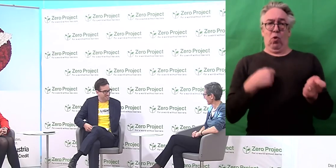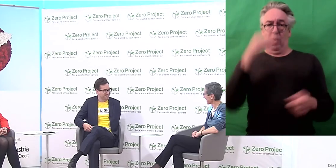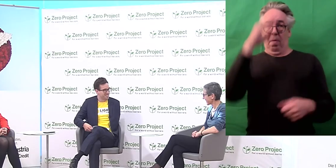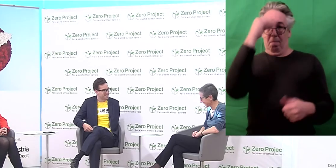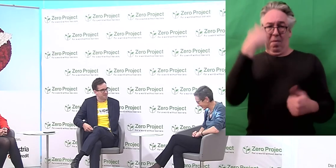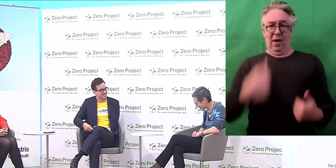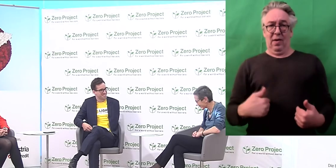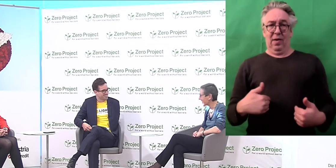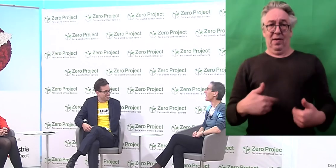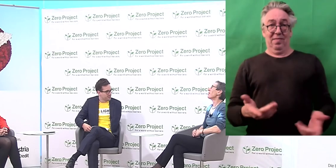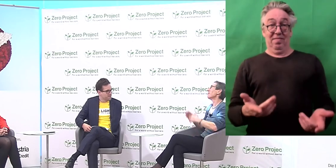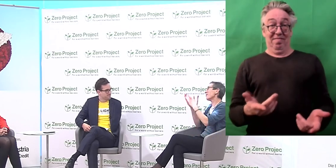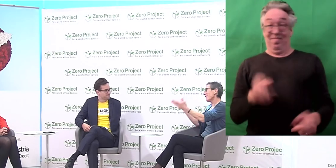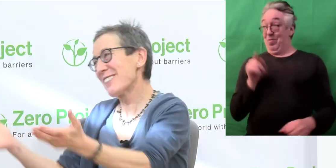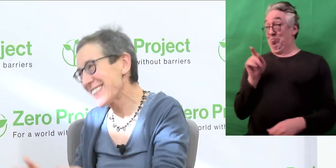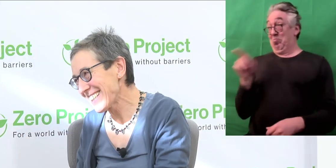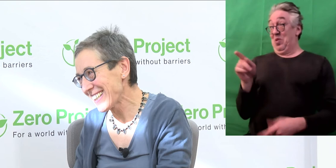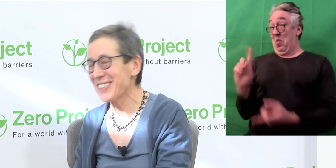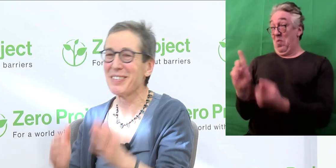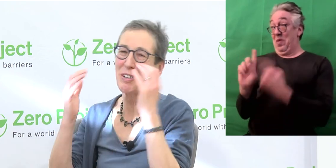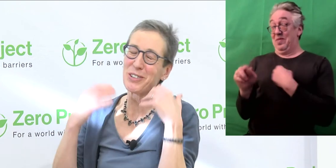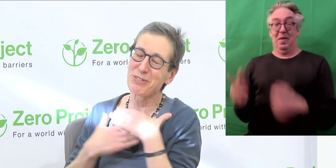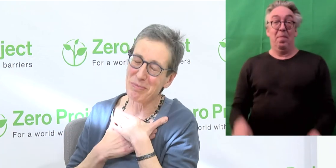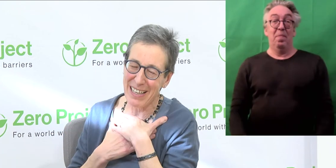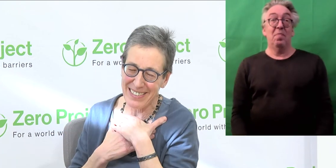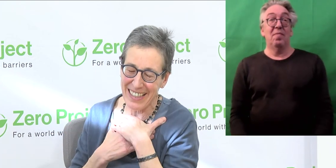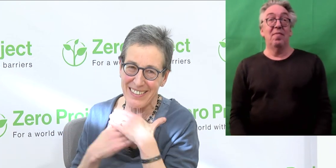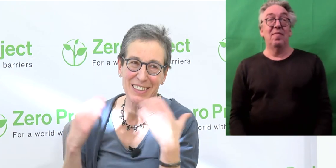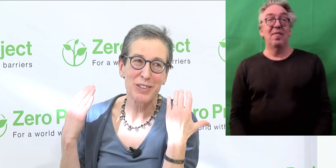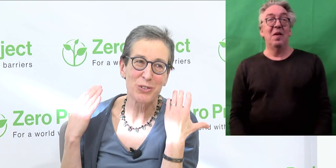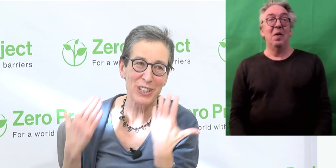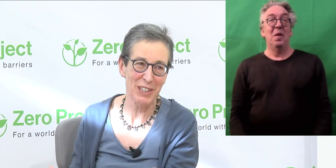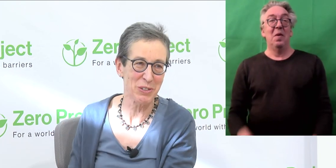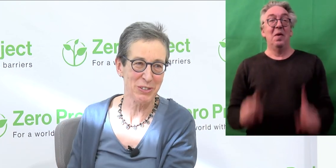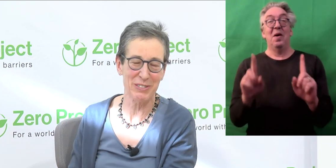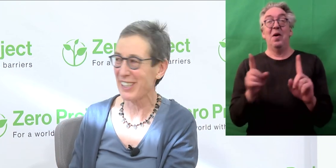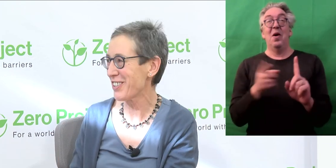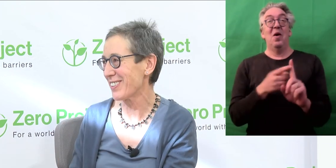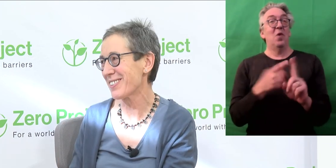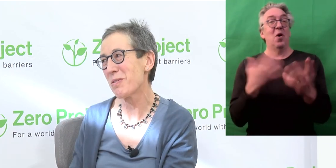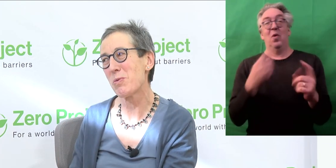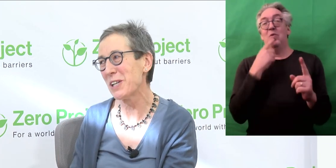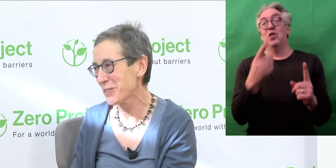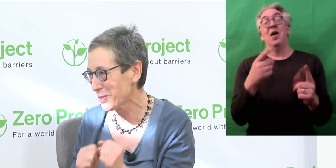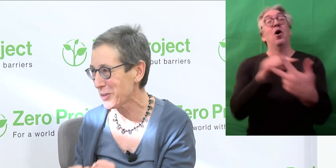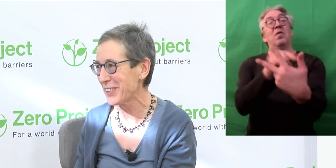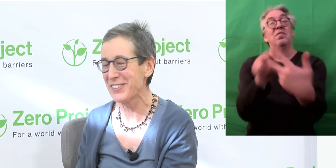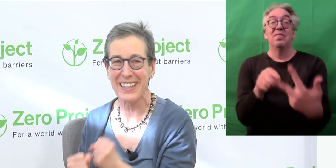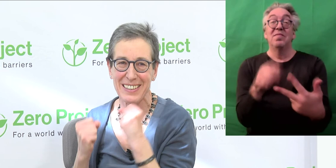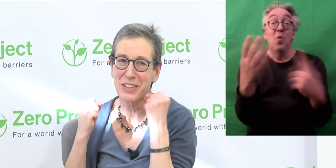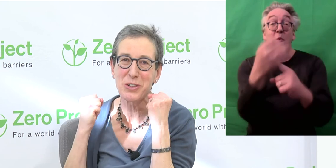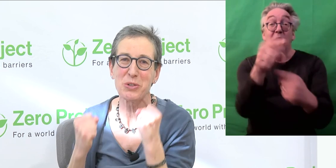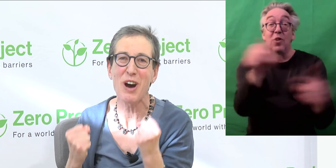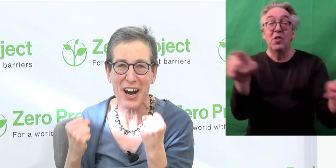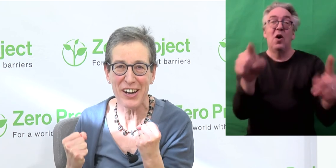can answer this yes. question. Before I say that, also from my side, really congratulations. Wonderful winners,